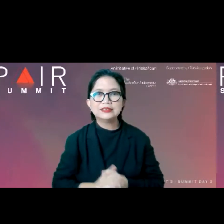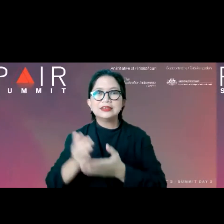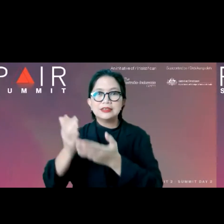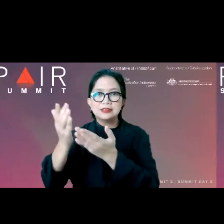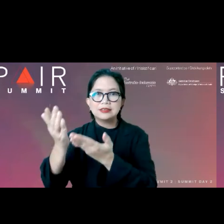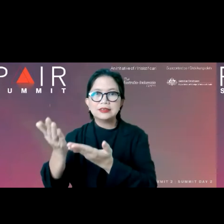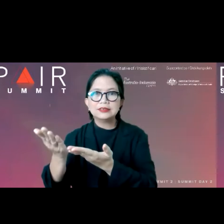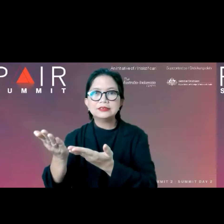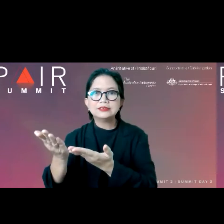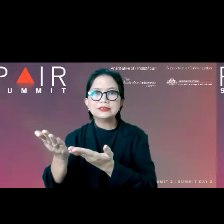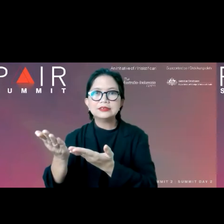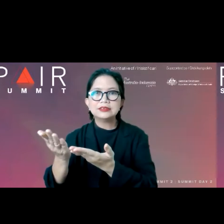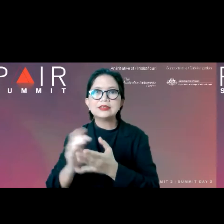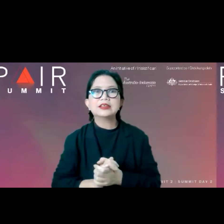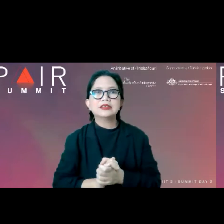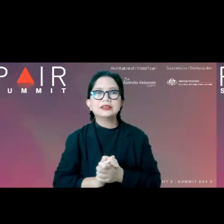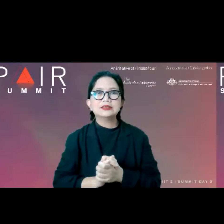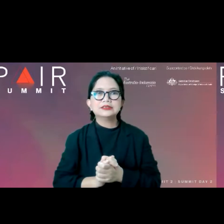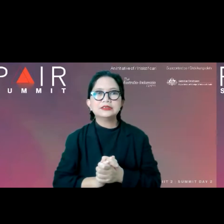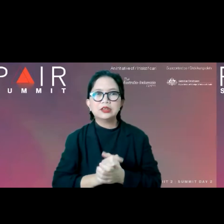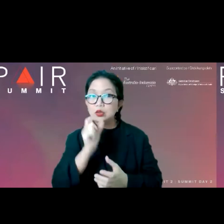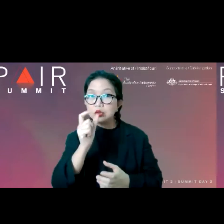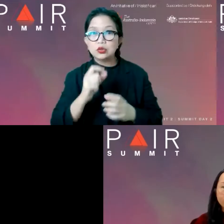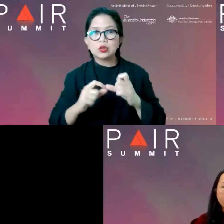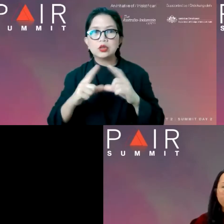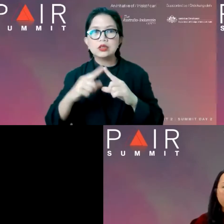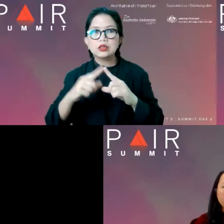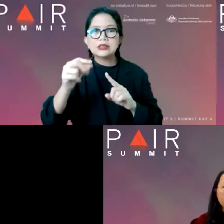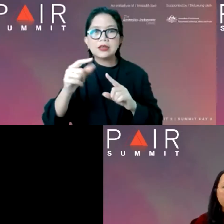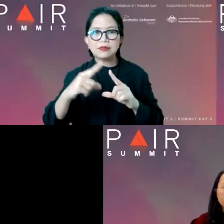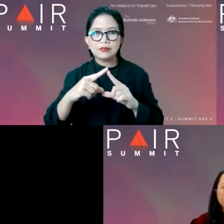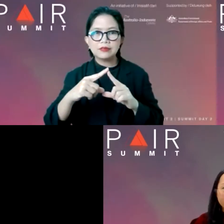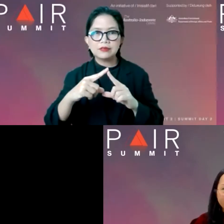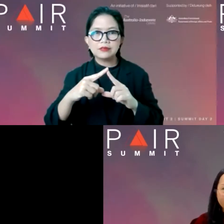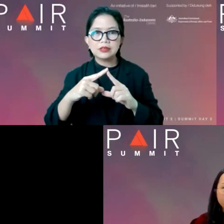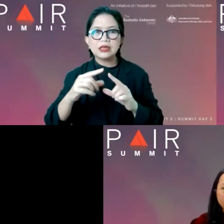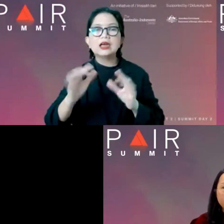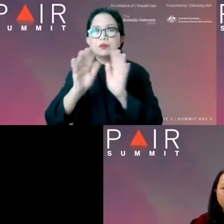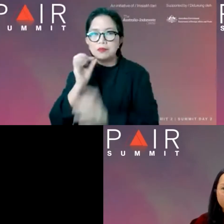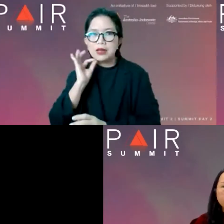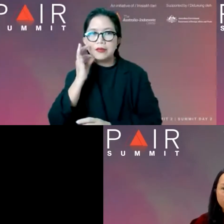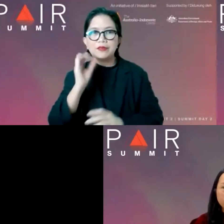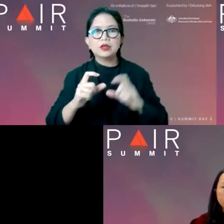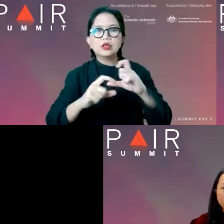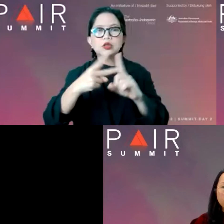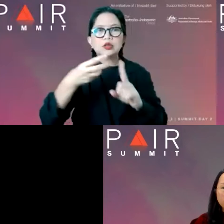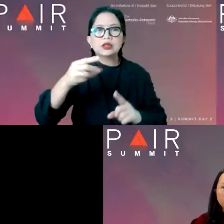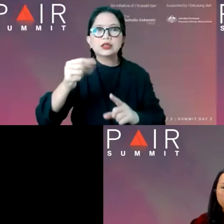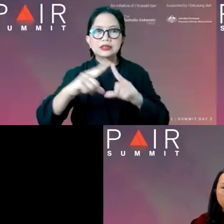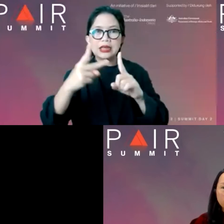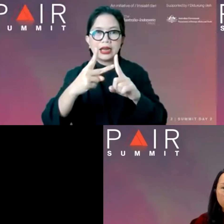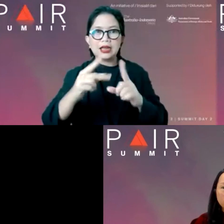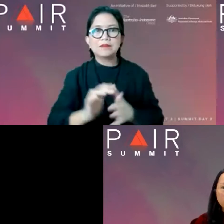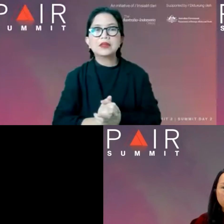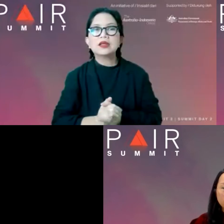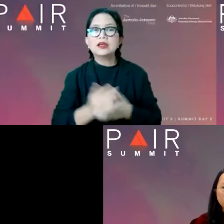field of interest. We're looking at a great moment of opportunity for the Indonesian healthcare system, but we can see from